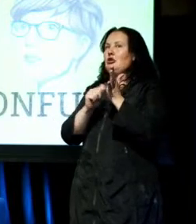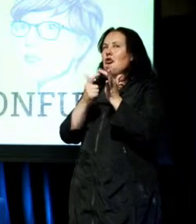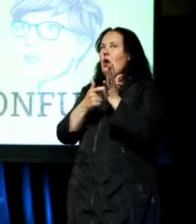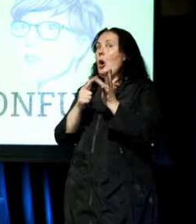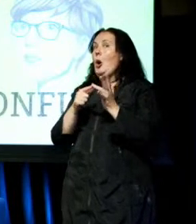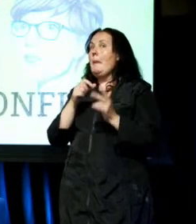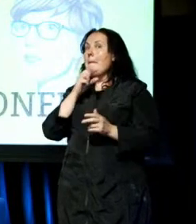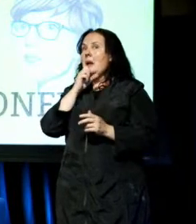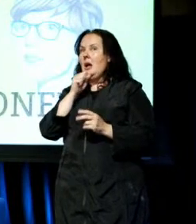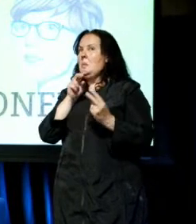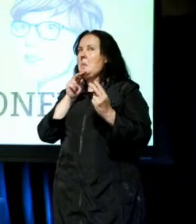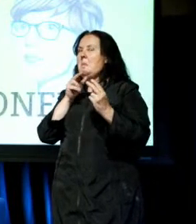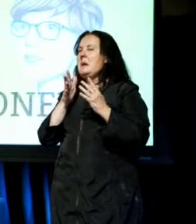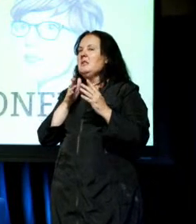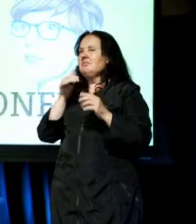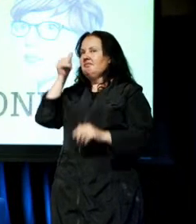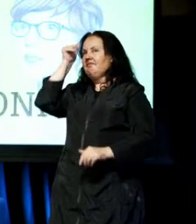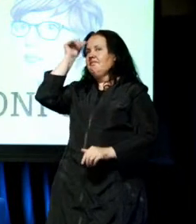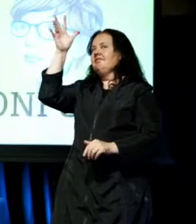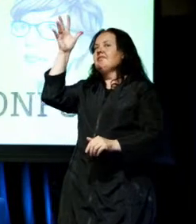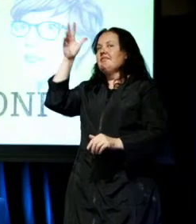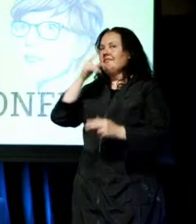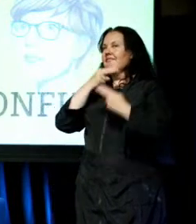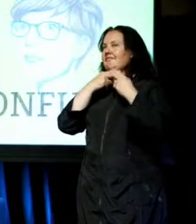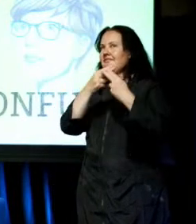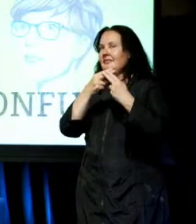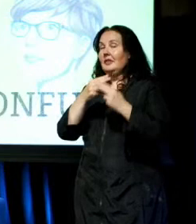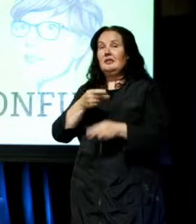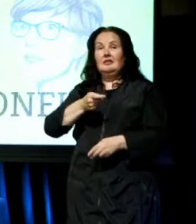amazing. I'm learning so much.